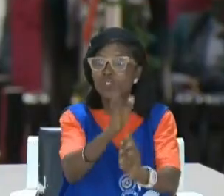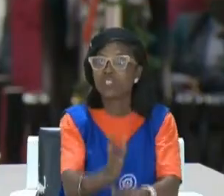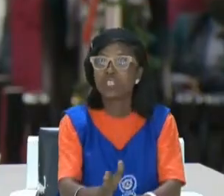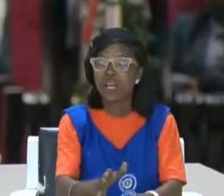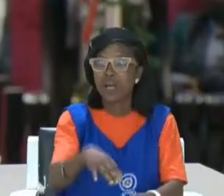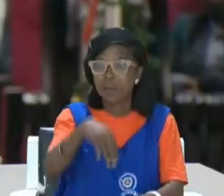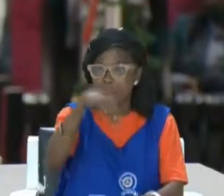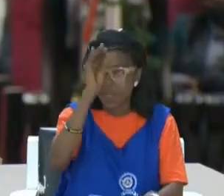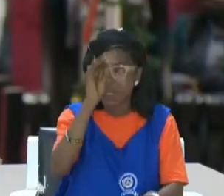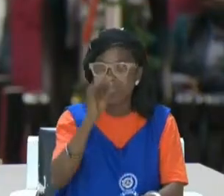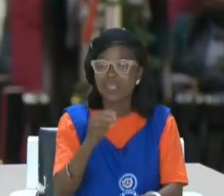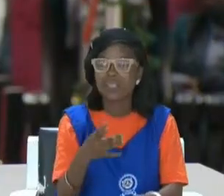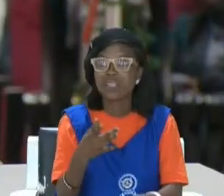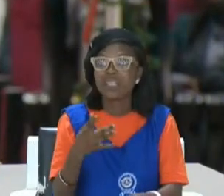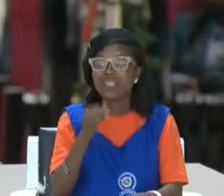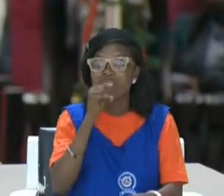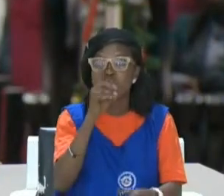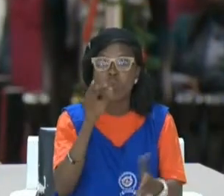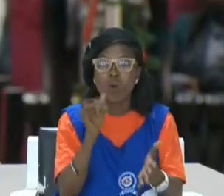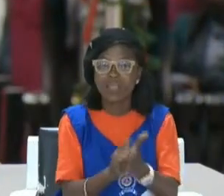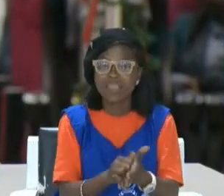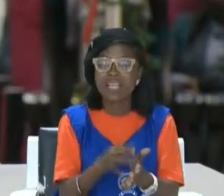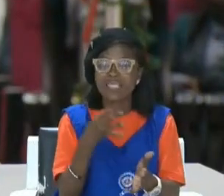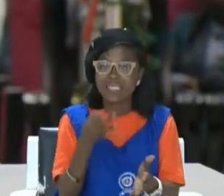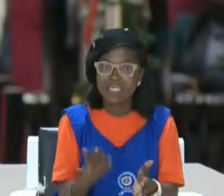shadow can heal the sick.